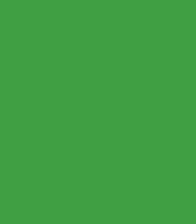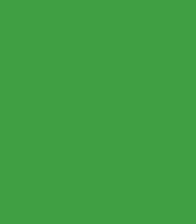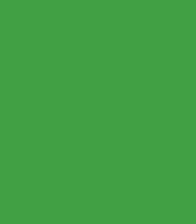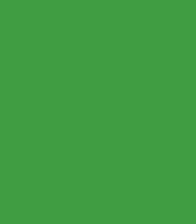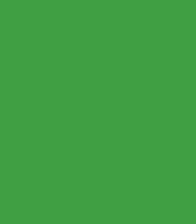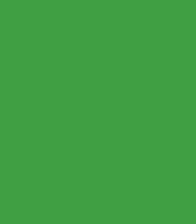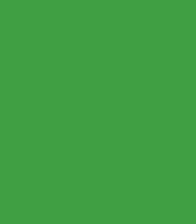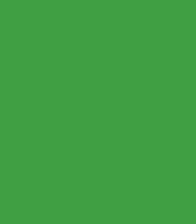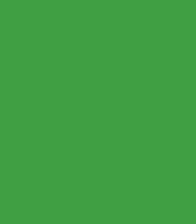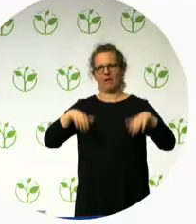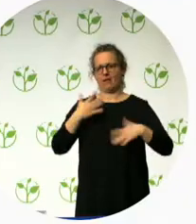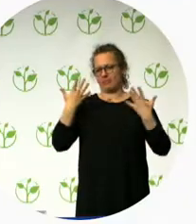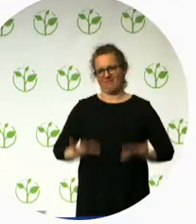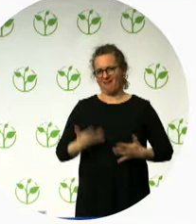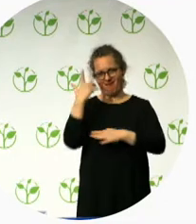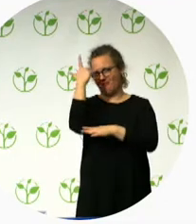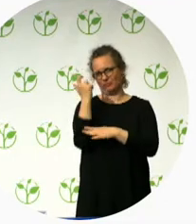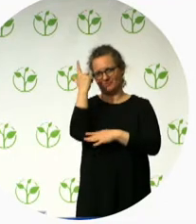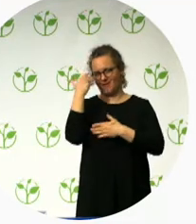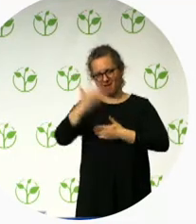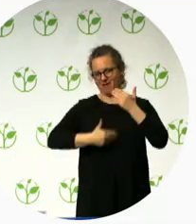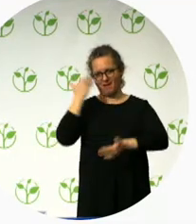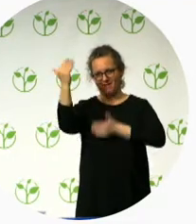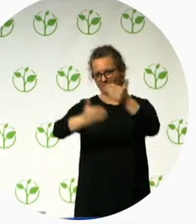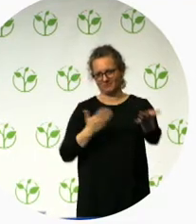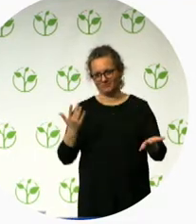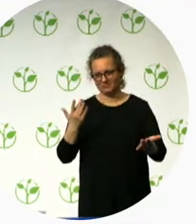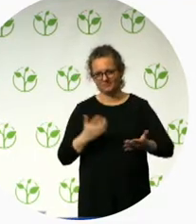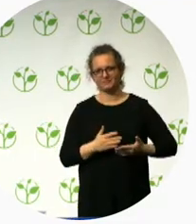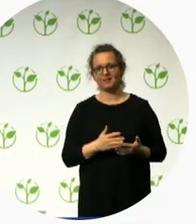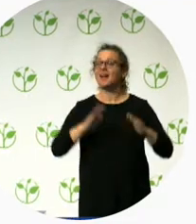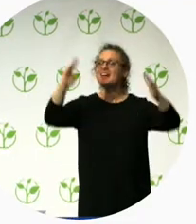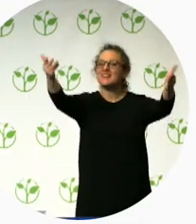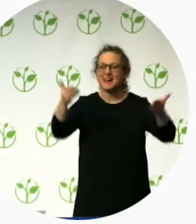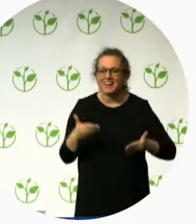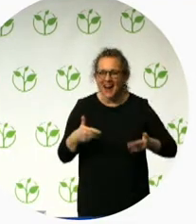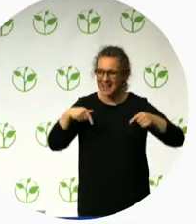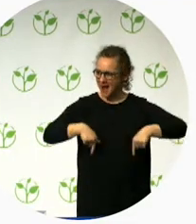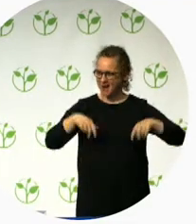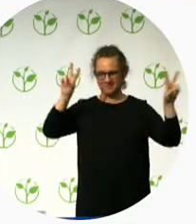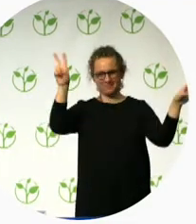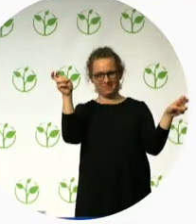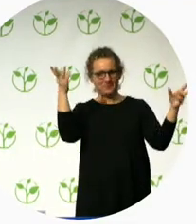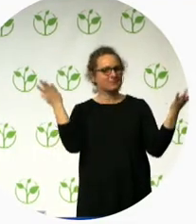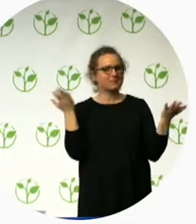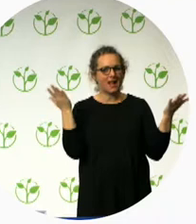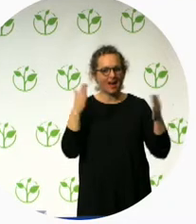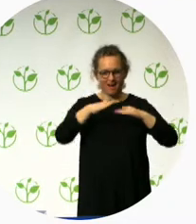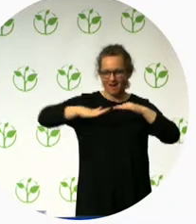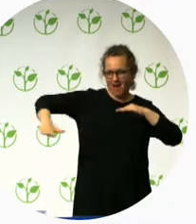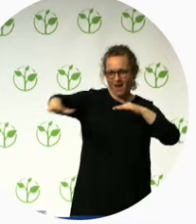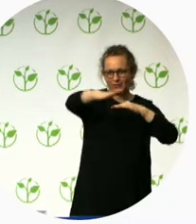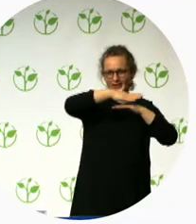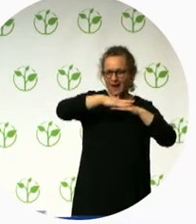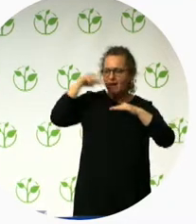Welcome to this session on rural development and innovative practices to improve accessibility in